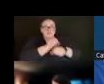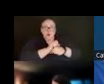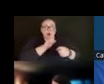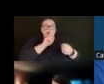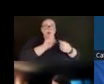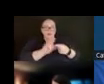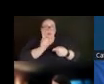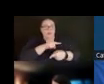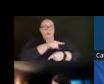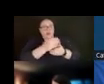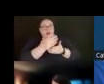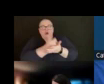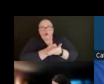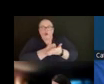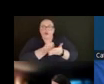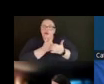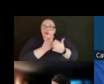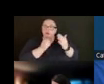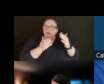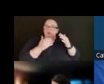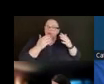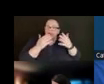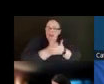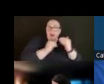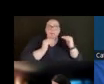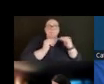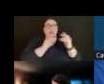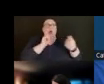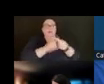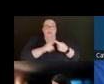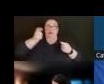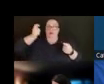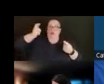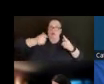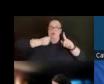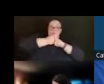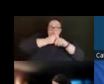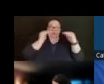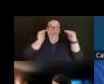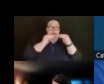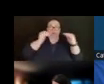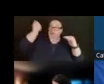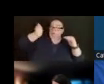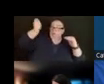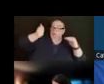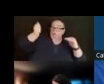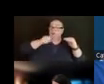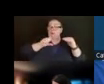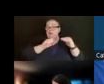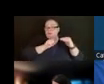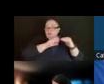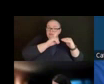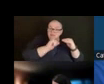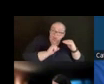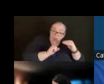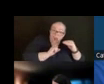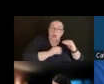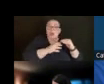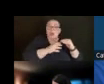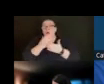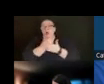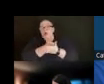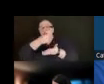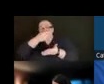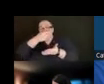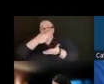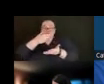where their earned income is as great as they were receiving as a combination of SSDI and earned income,